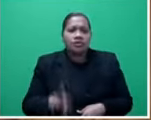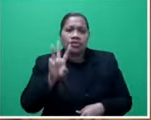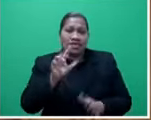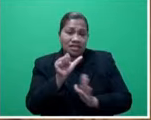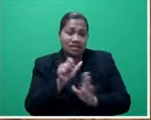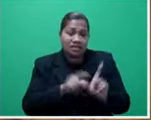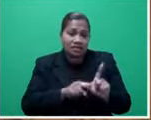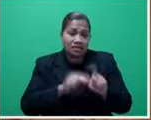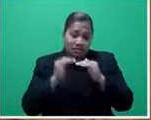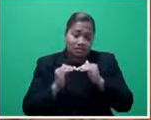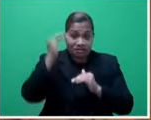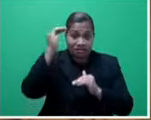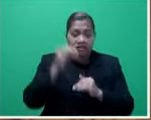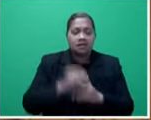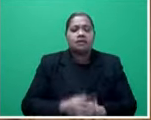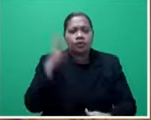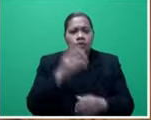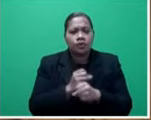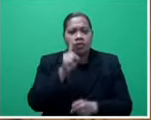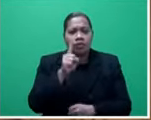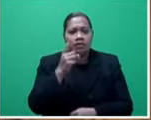above, of which a total of